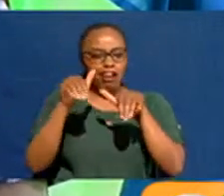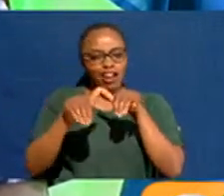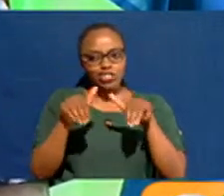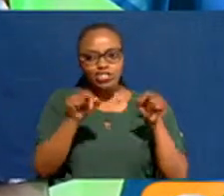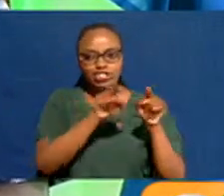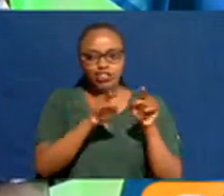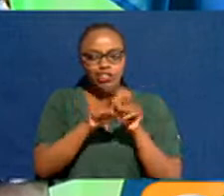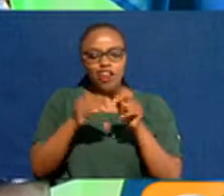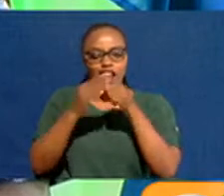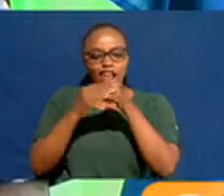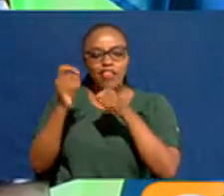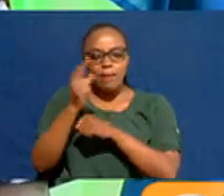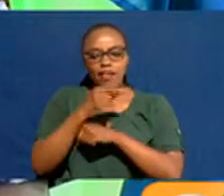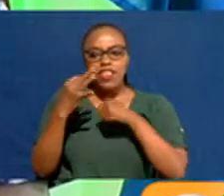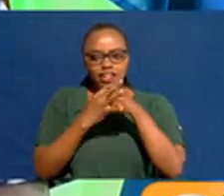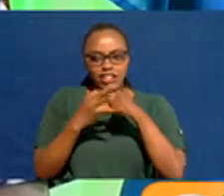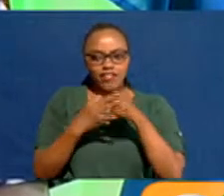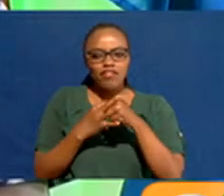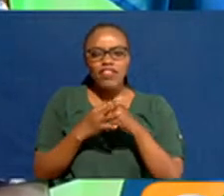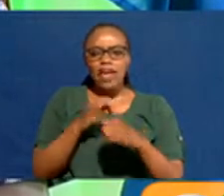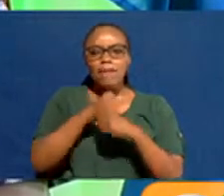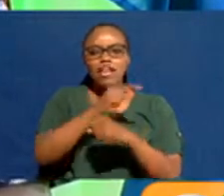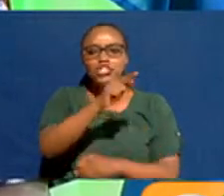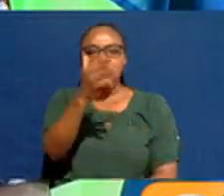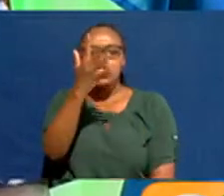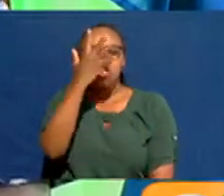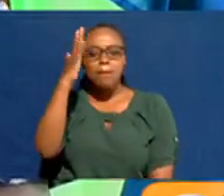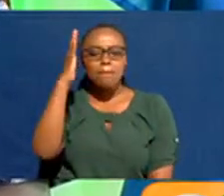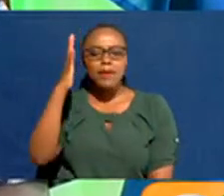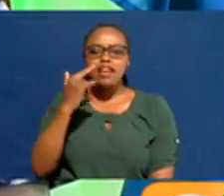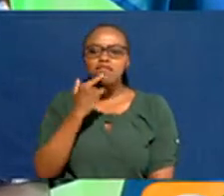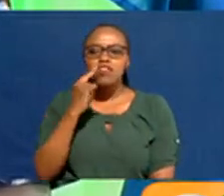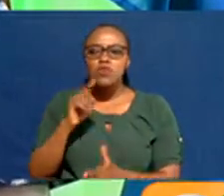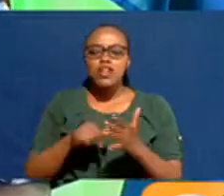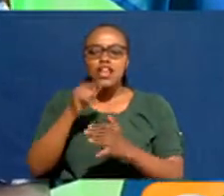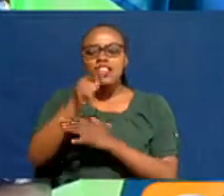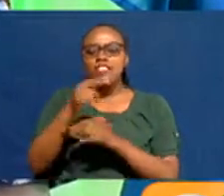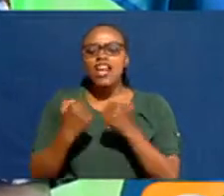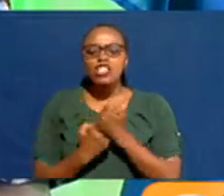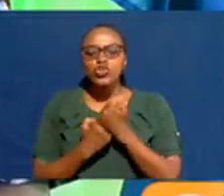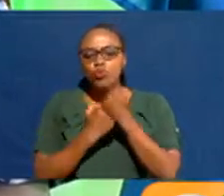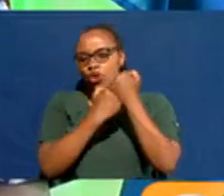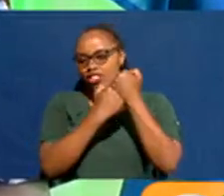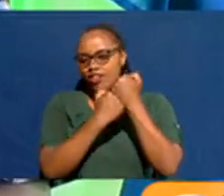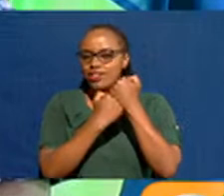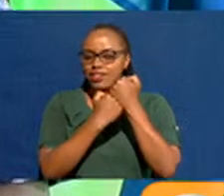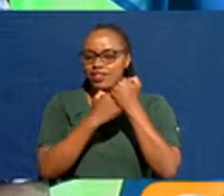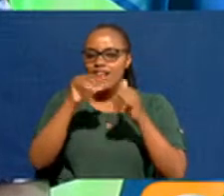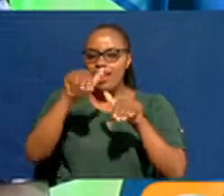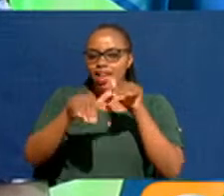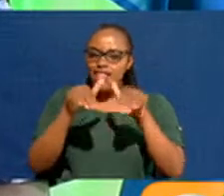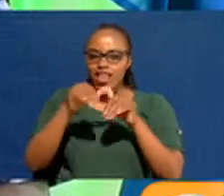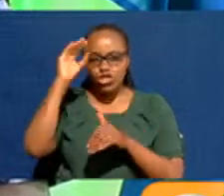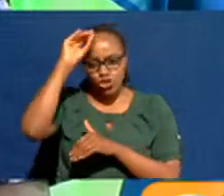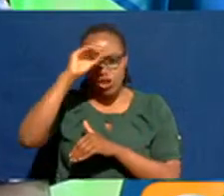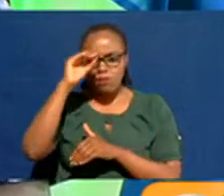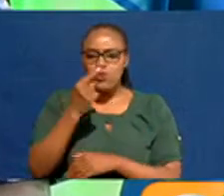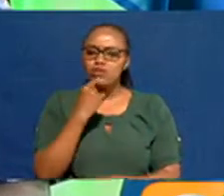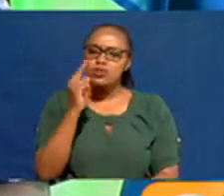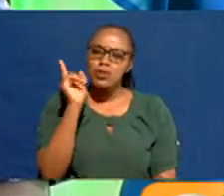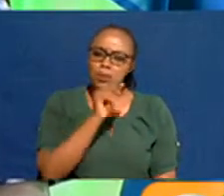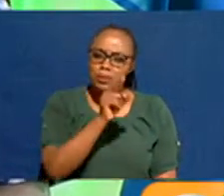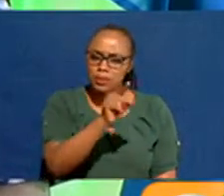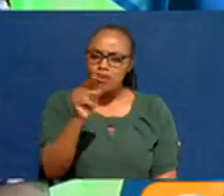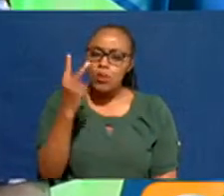on the 9th of August put you to shame. And we kept on saying these are sponsored polls. And we called you out.